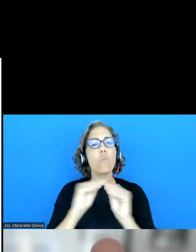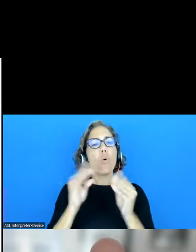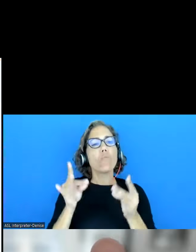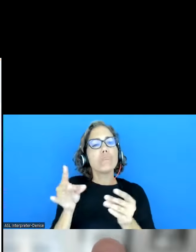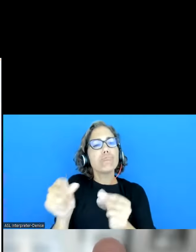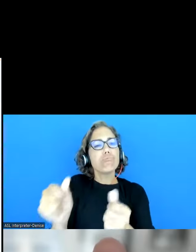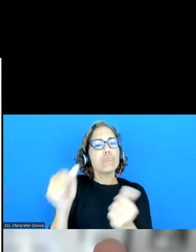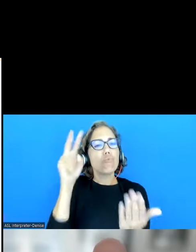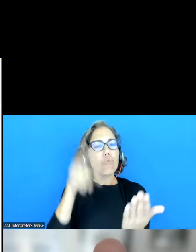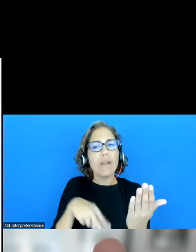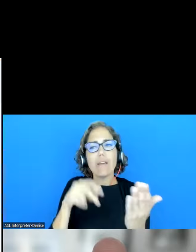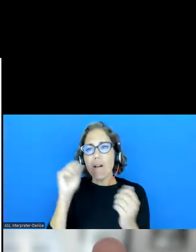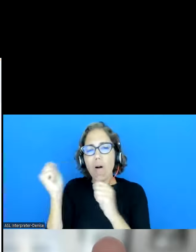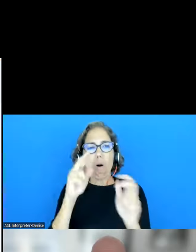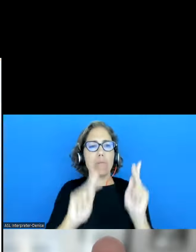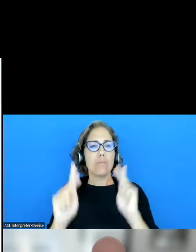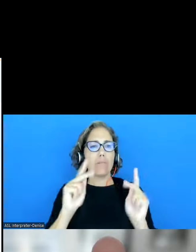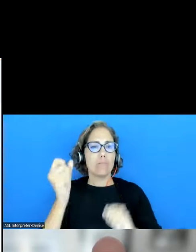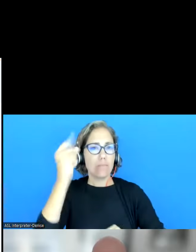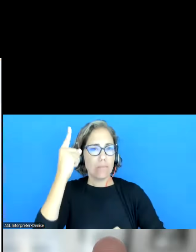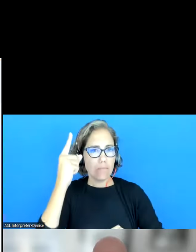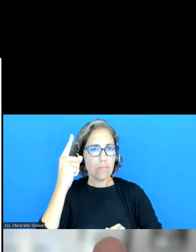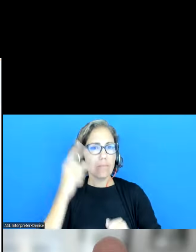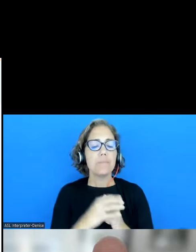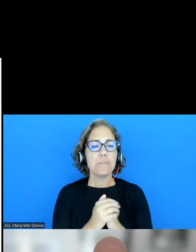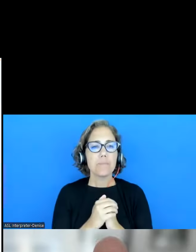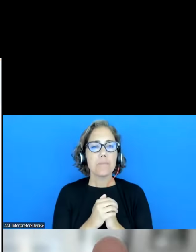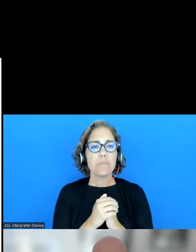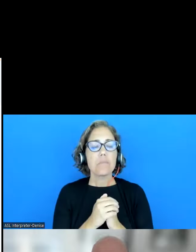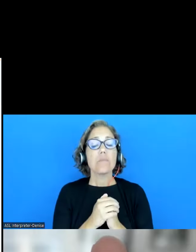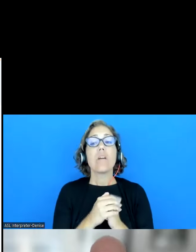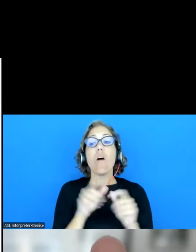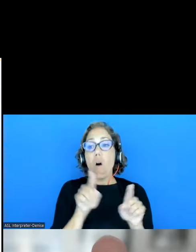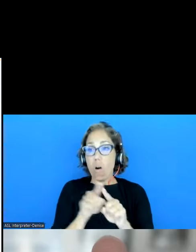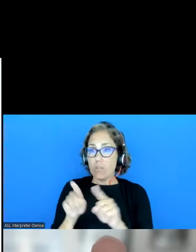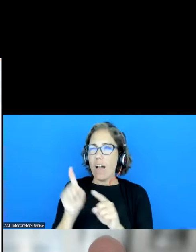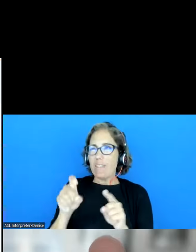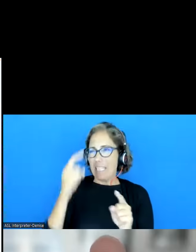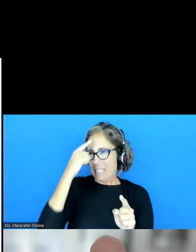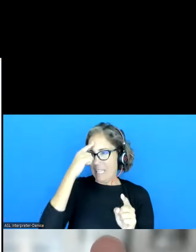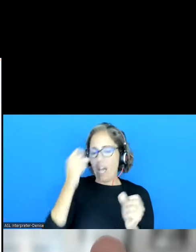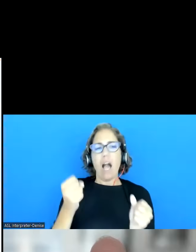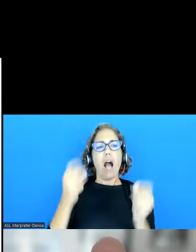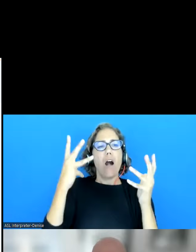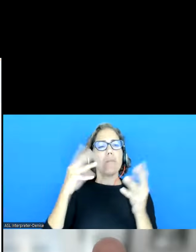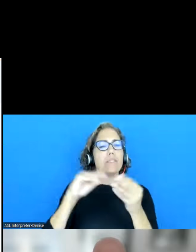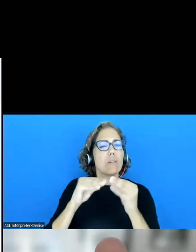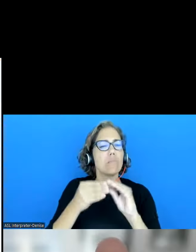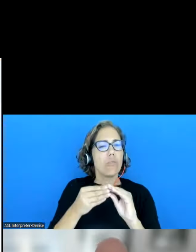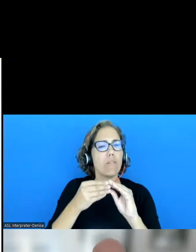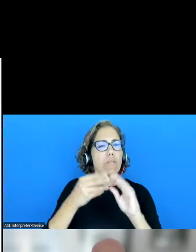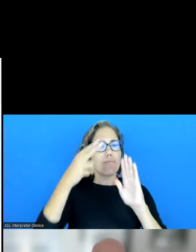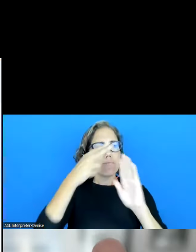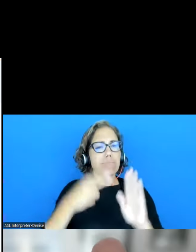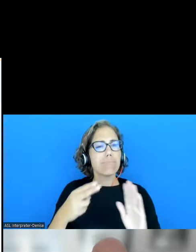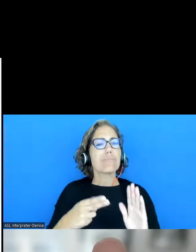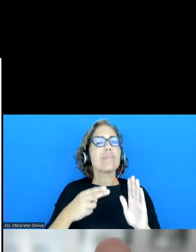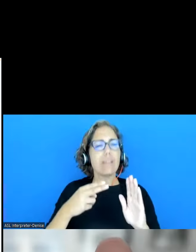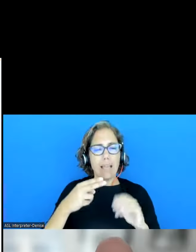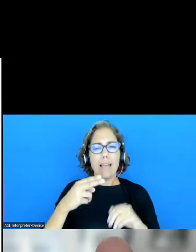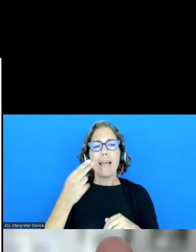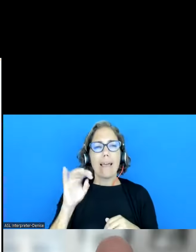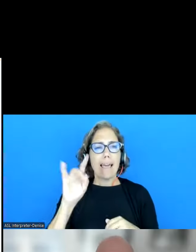everyone. This includes thinking about the amount of headings that you have to the actual content on the page, and keeping a good